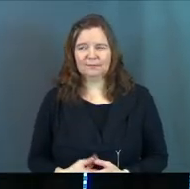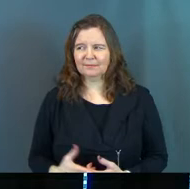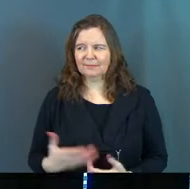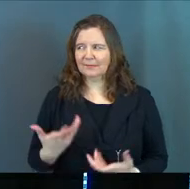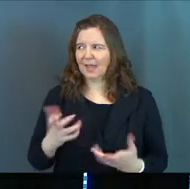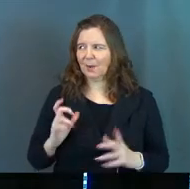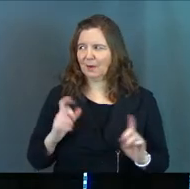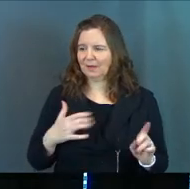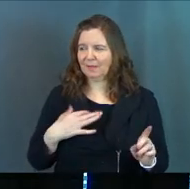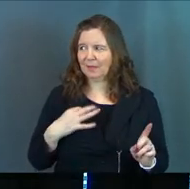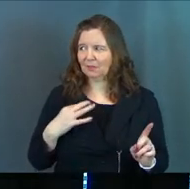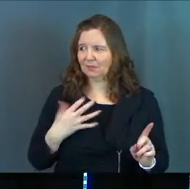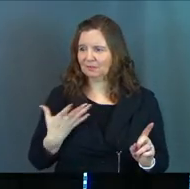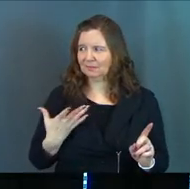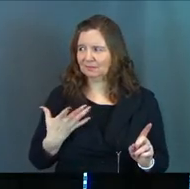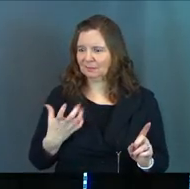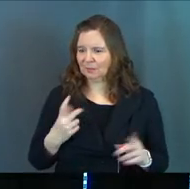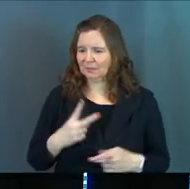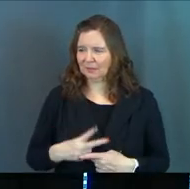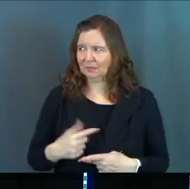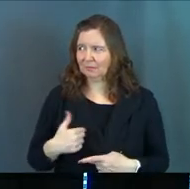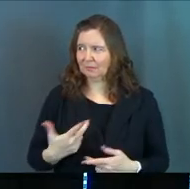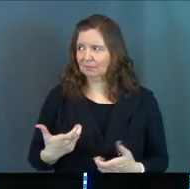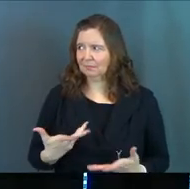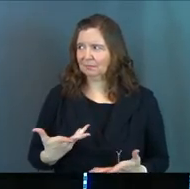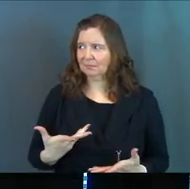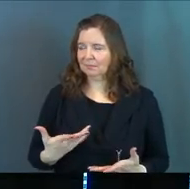I don't want to give him my sweatshirt.